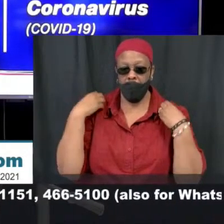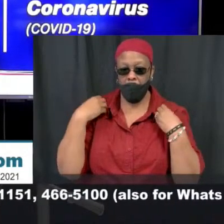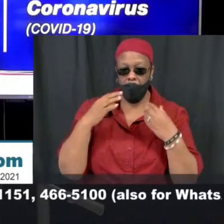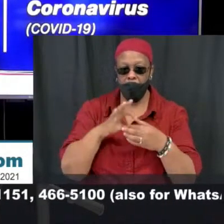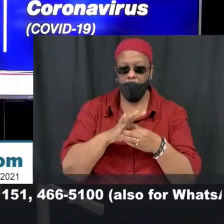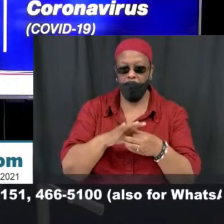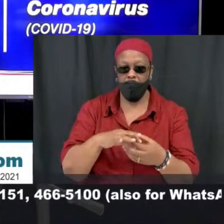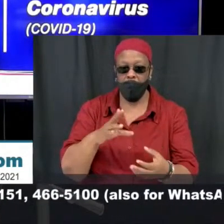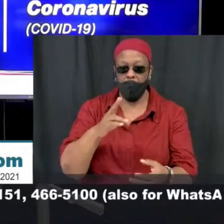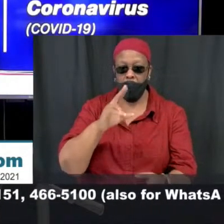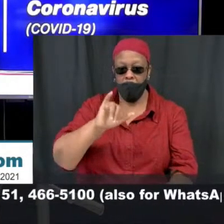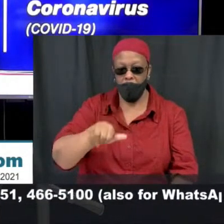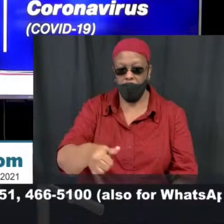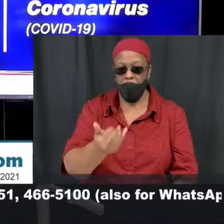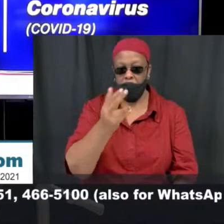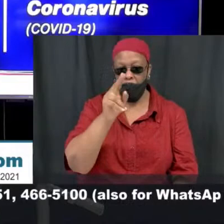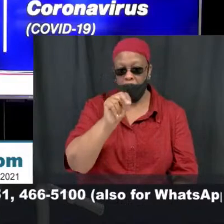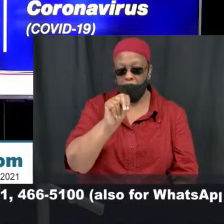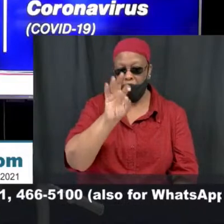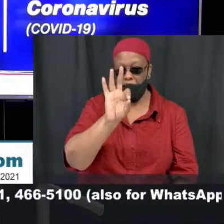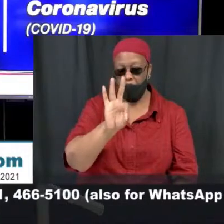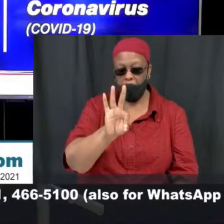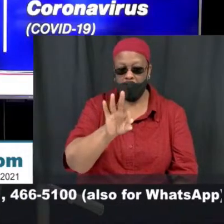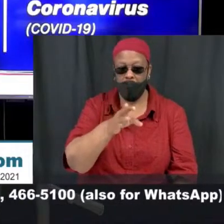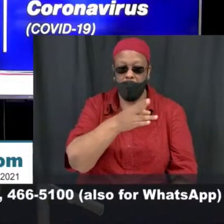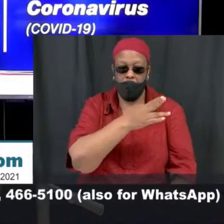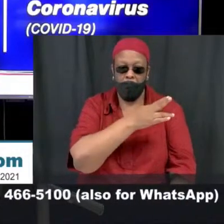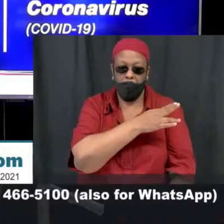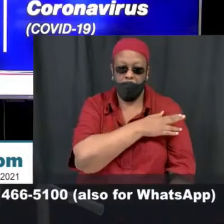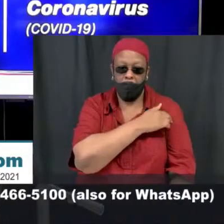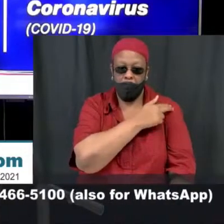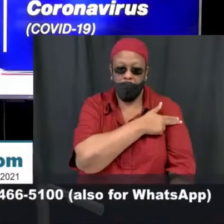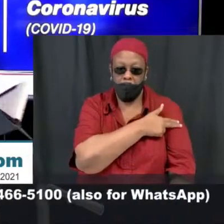Hospital, Dr. Cameron Wilkinson, to address us.